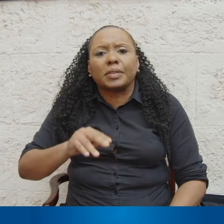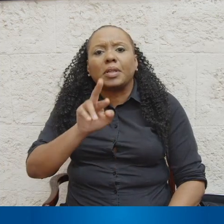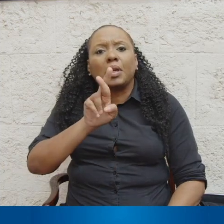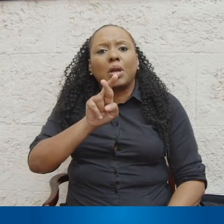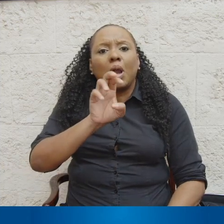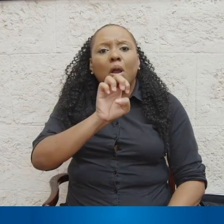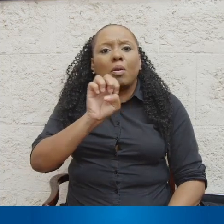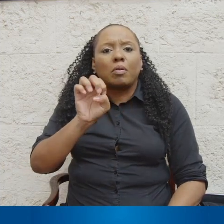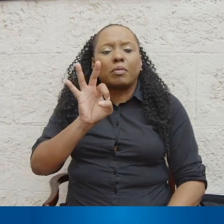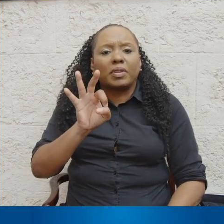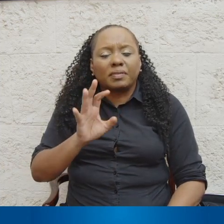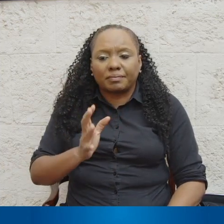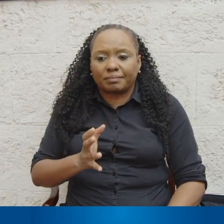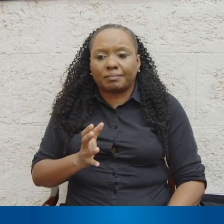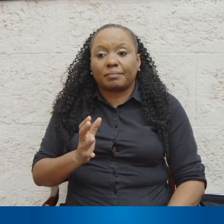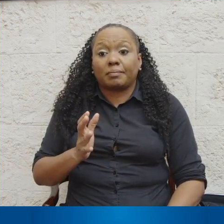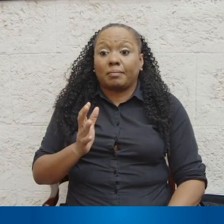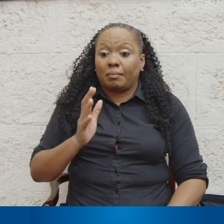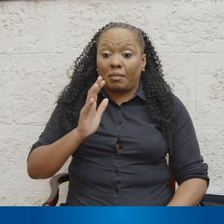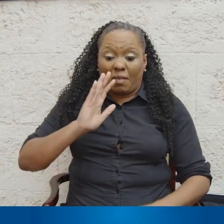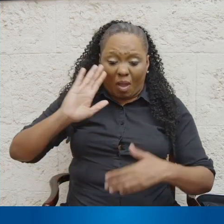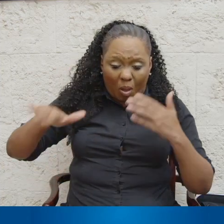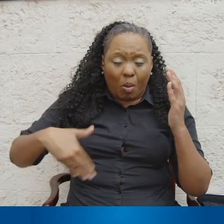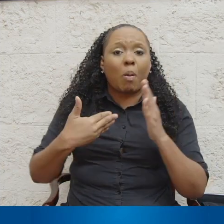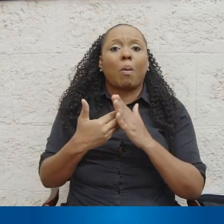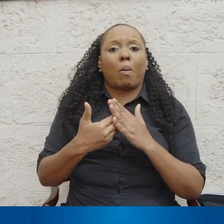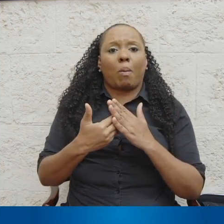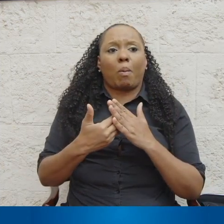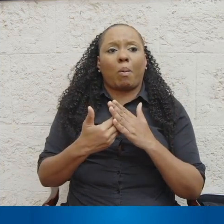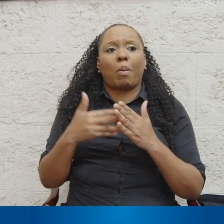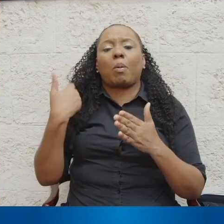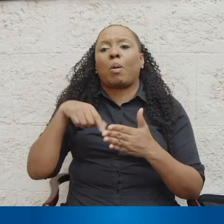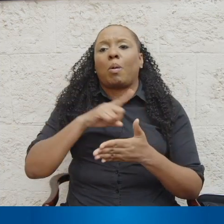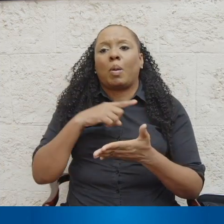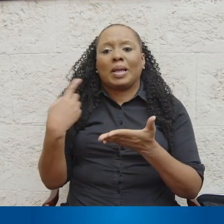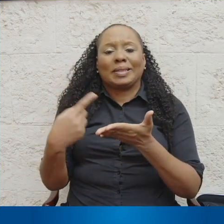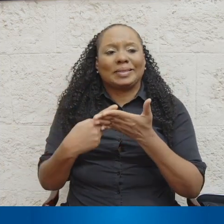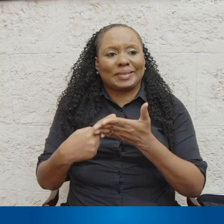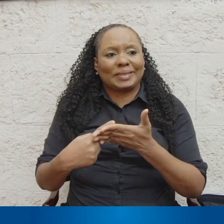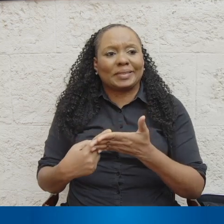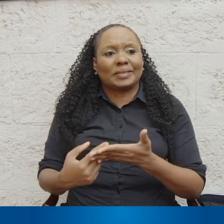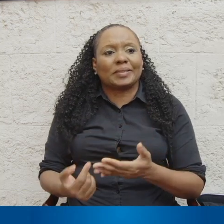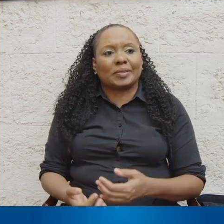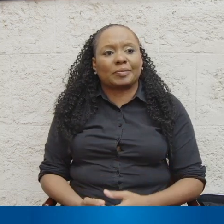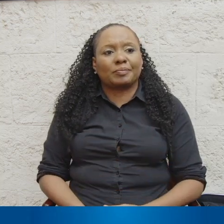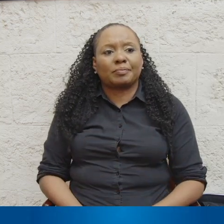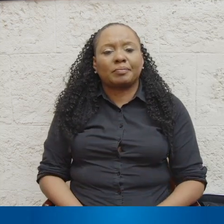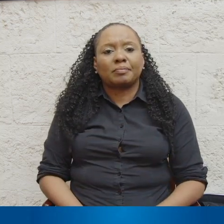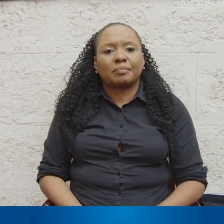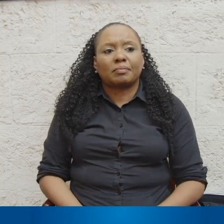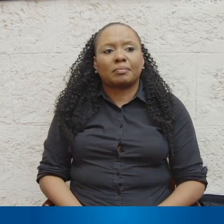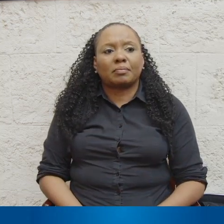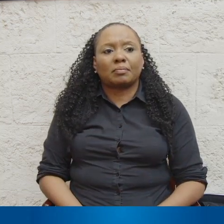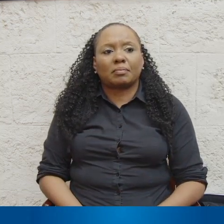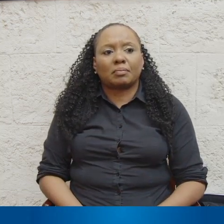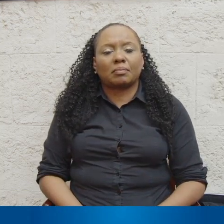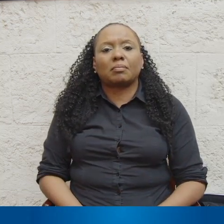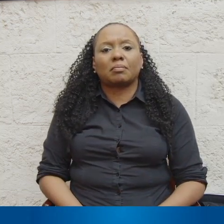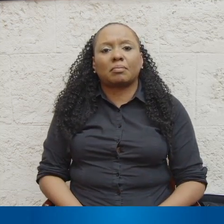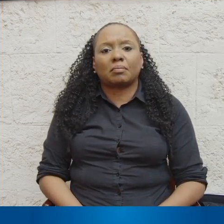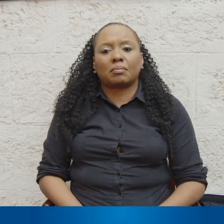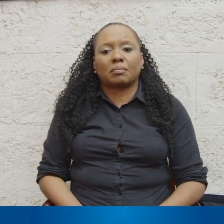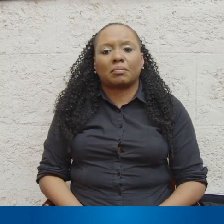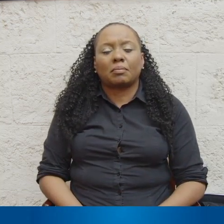sea. So all of this, we've spoken ad nauseum about it. I don't think there's anybody that doesn't know what it